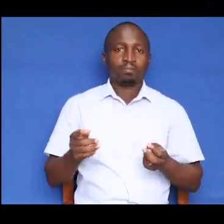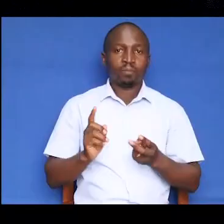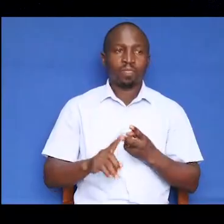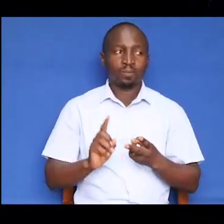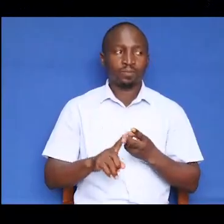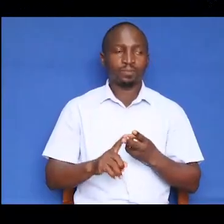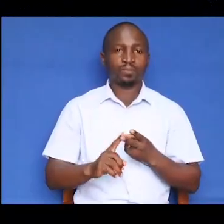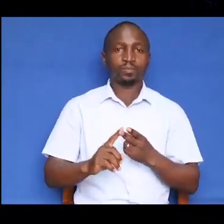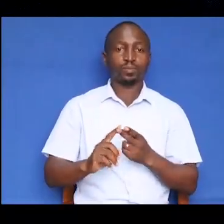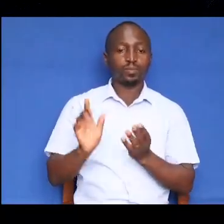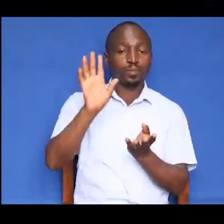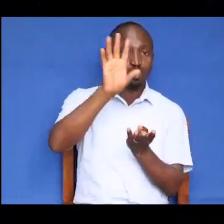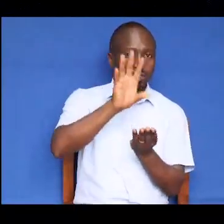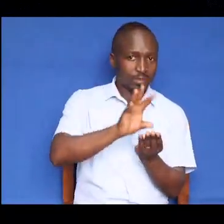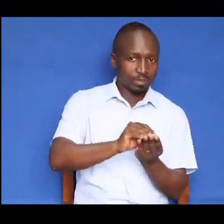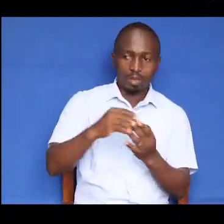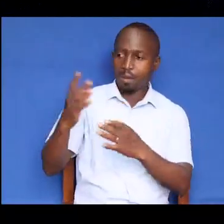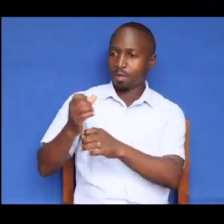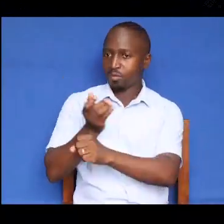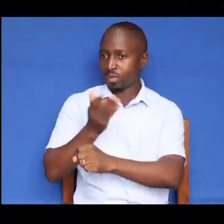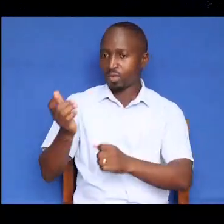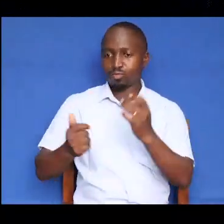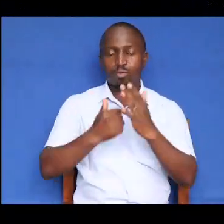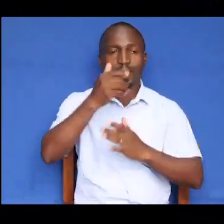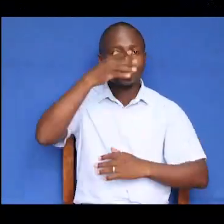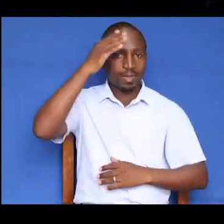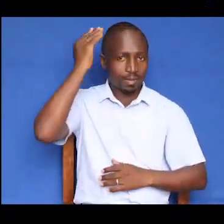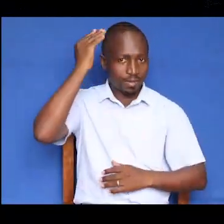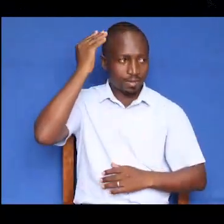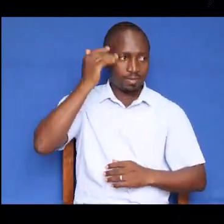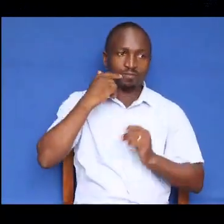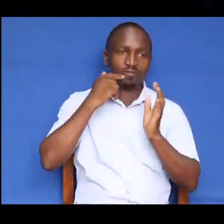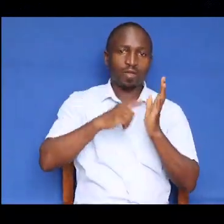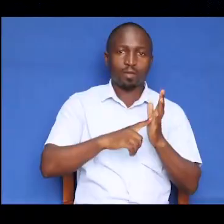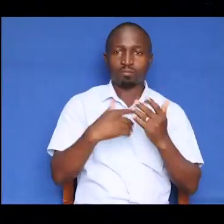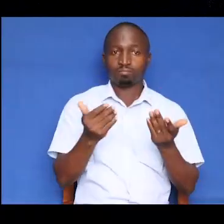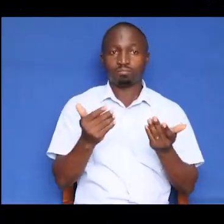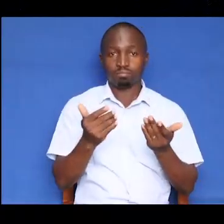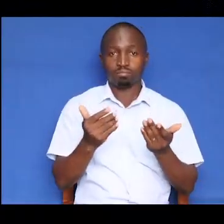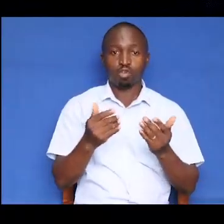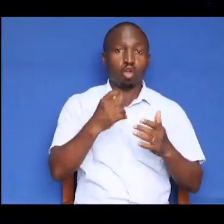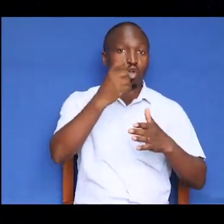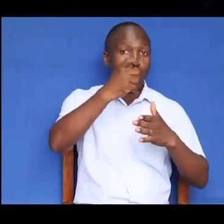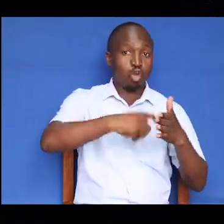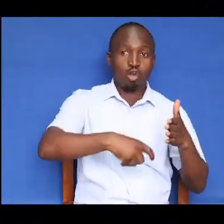we add other incomes from government, like property